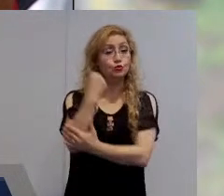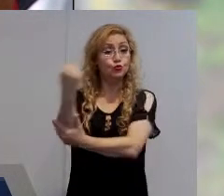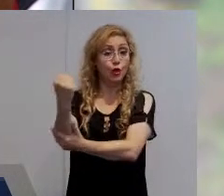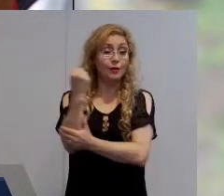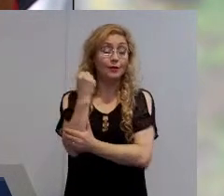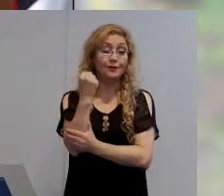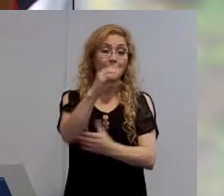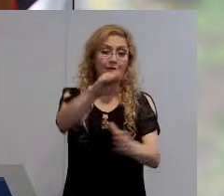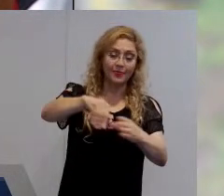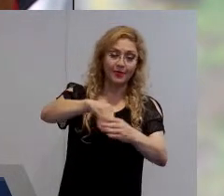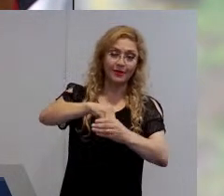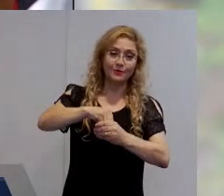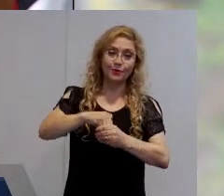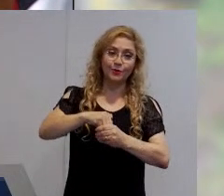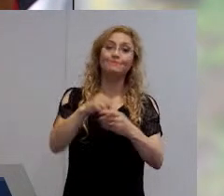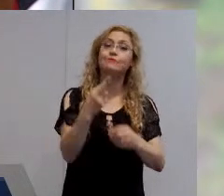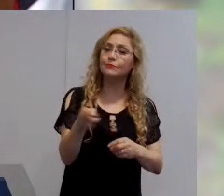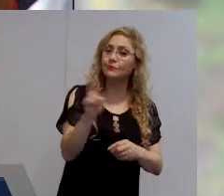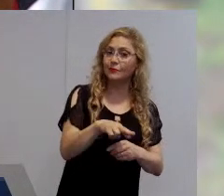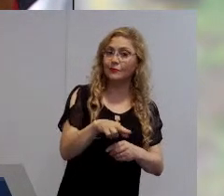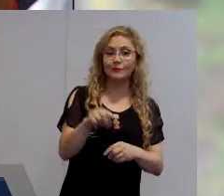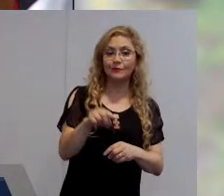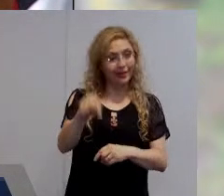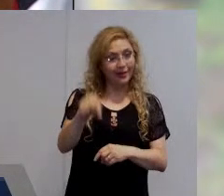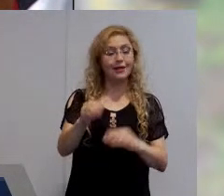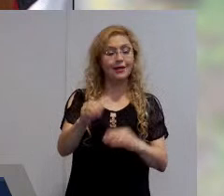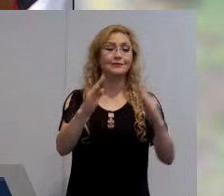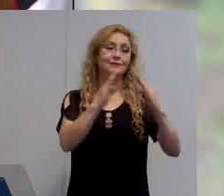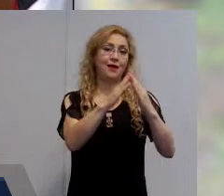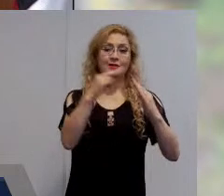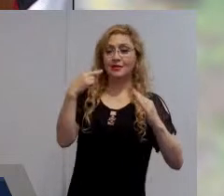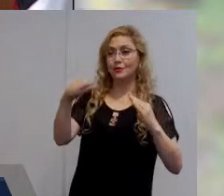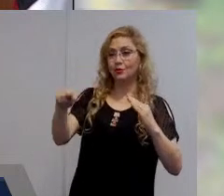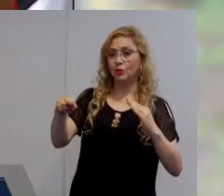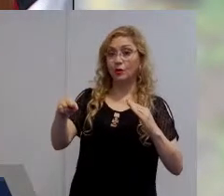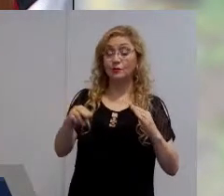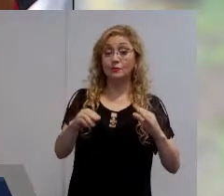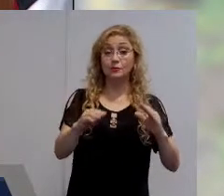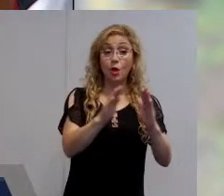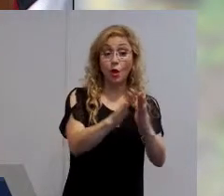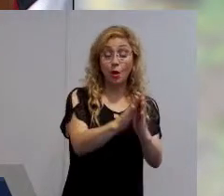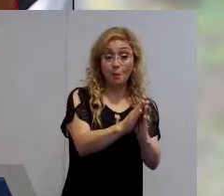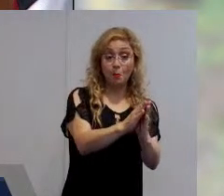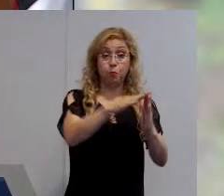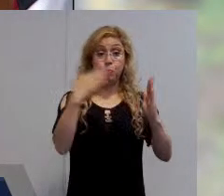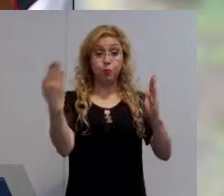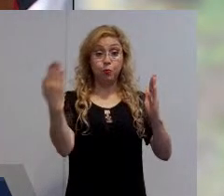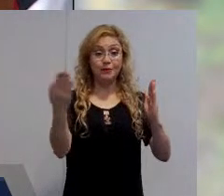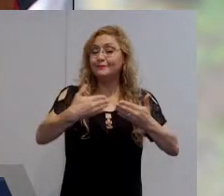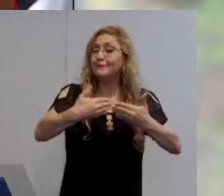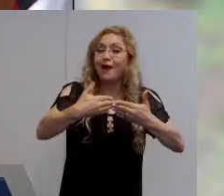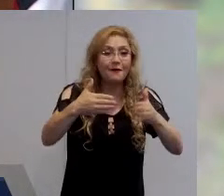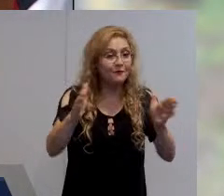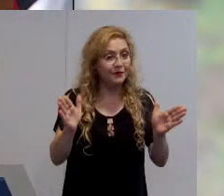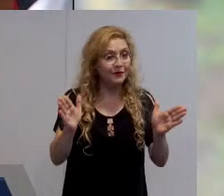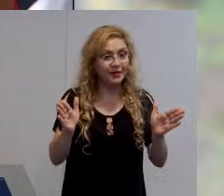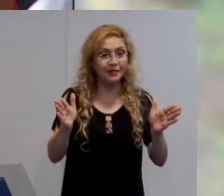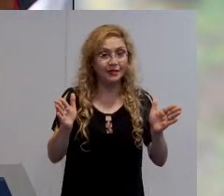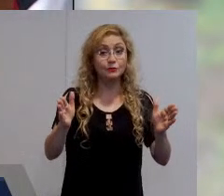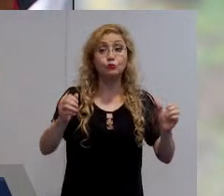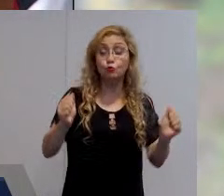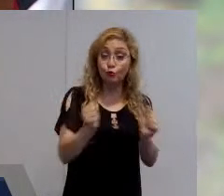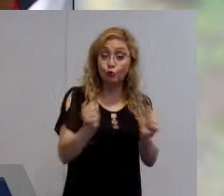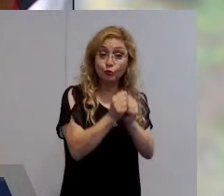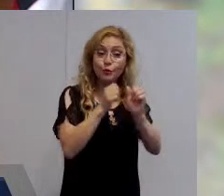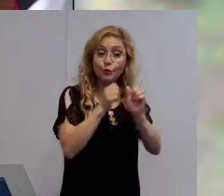of solidarity and integration. I reiterate, this is your home. The doors of the regional offices of FAO are always open, and